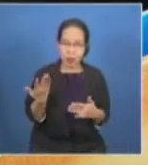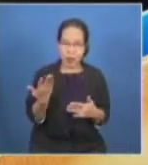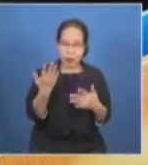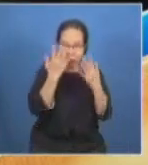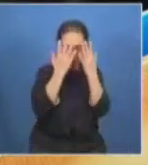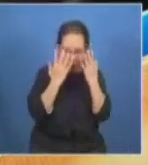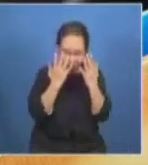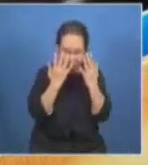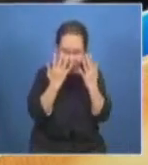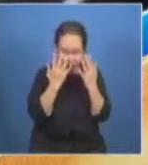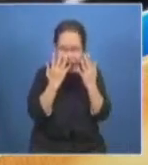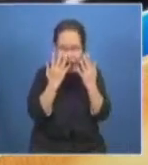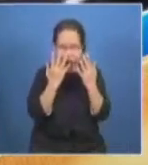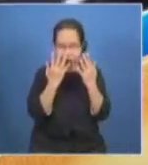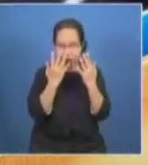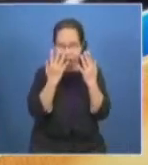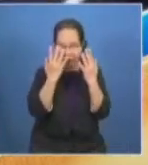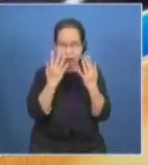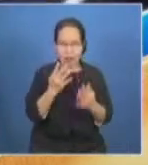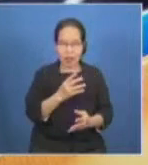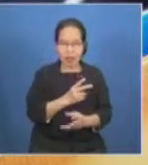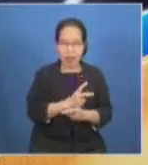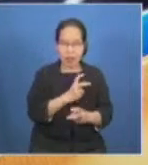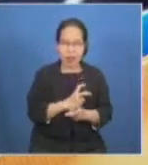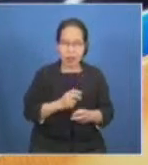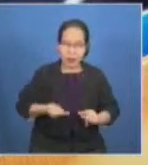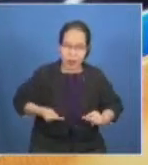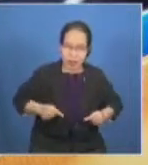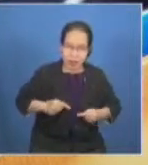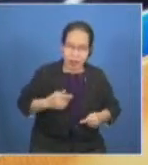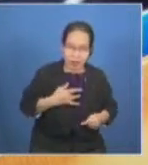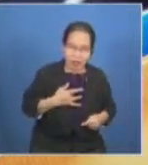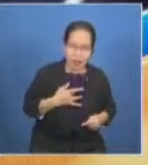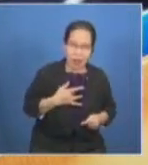the sadness that you feel, you know,